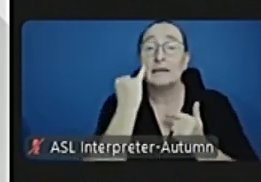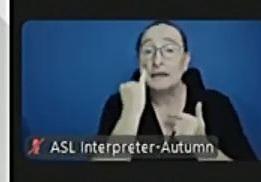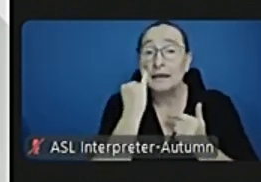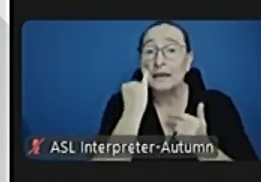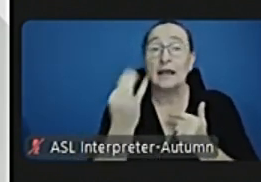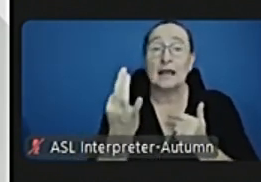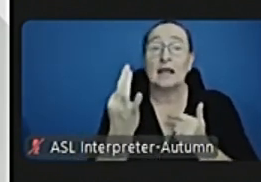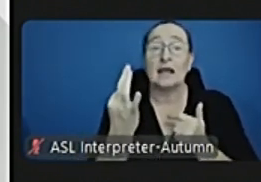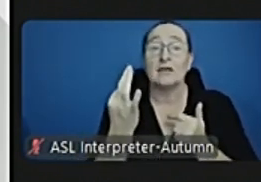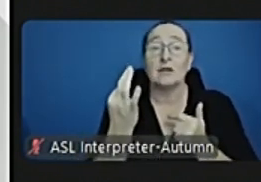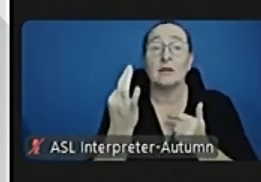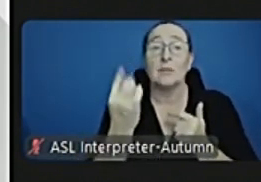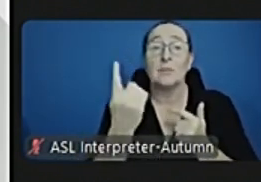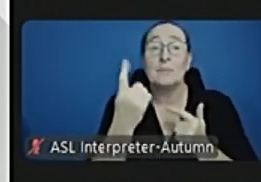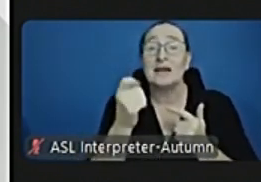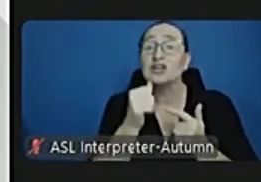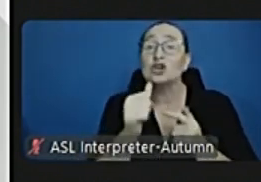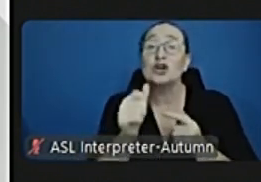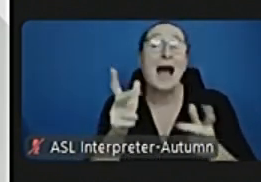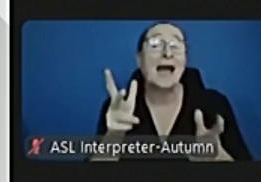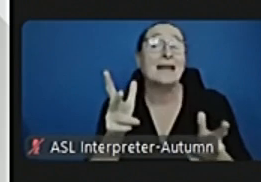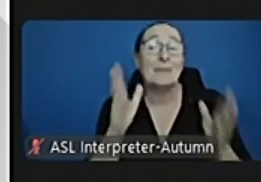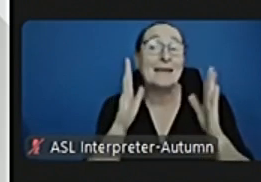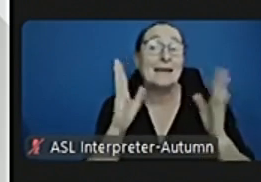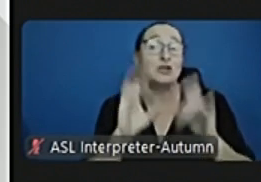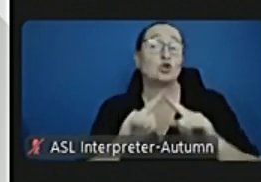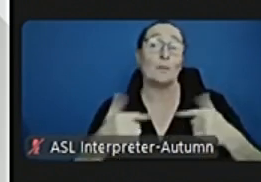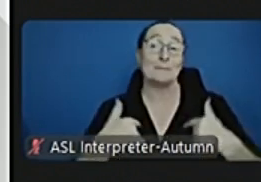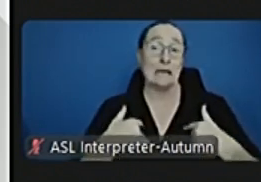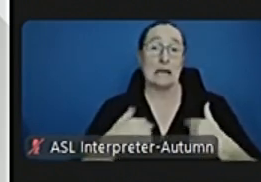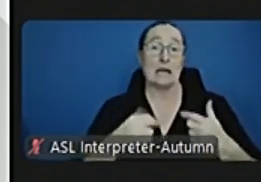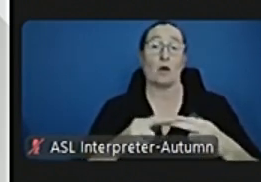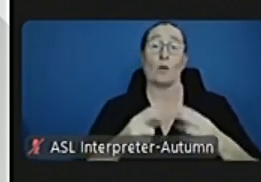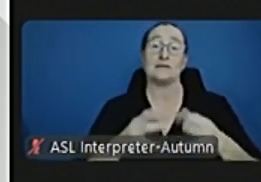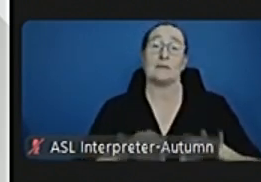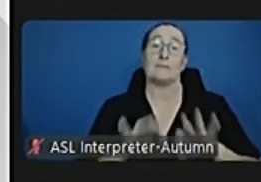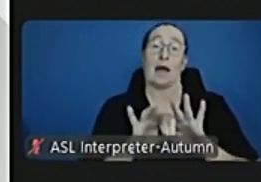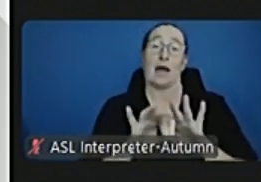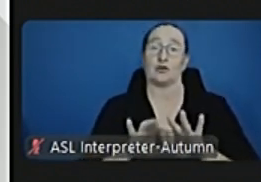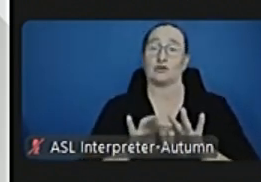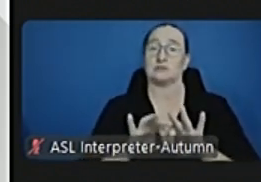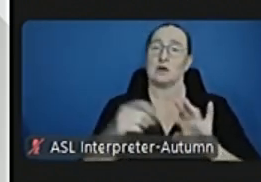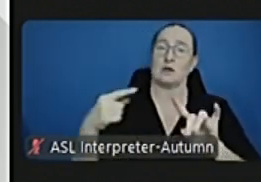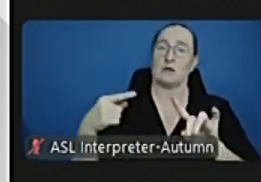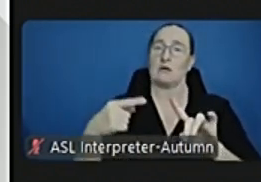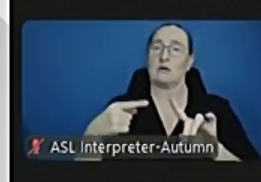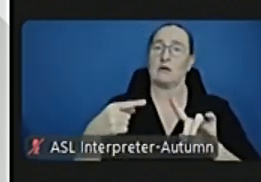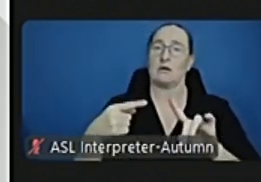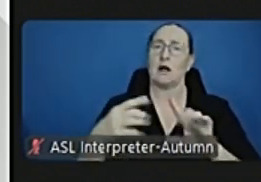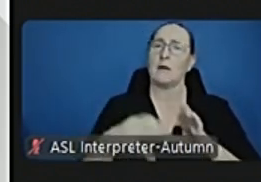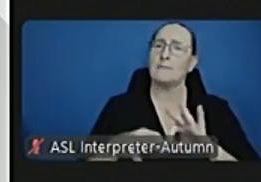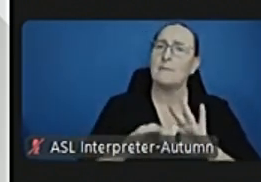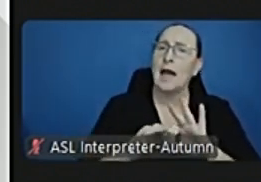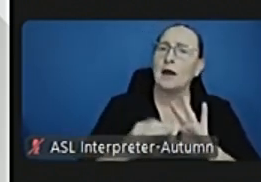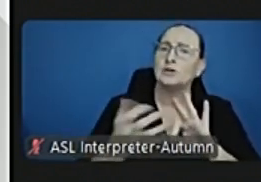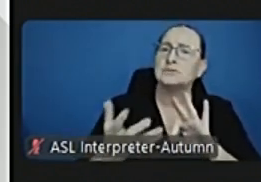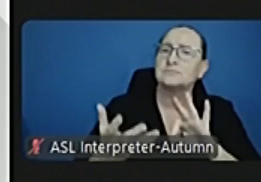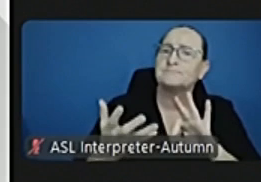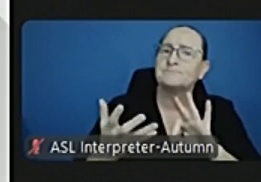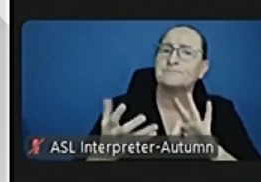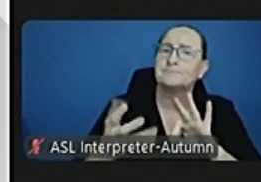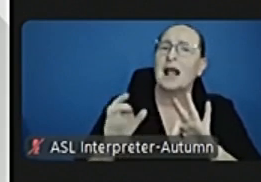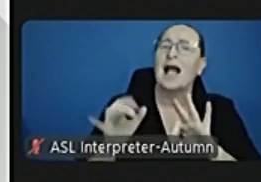because you're not listening to me, what matters? What matters? And I think that that's